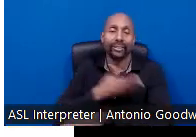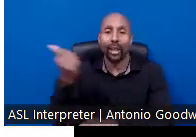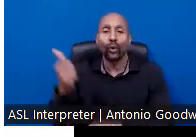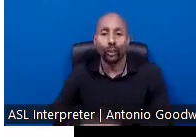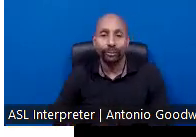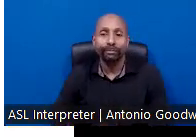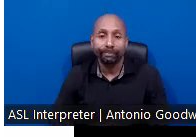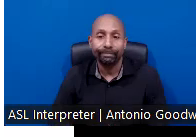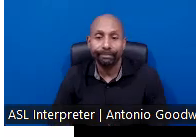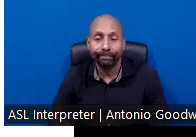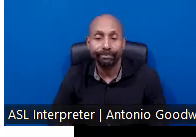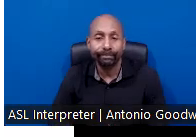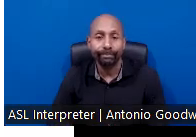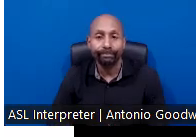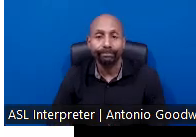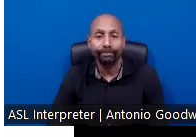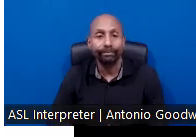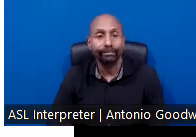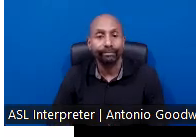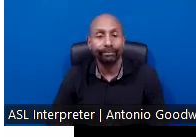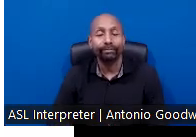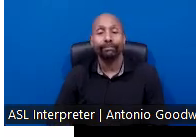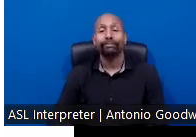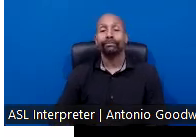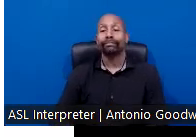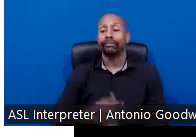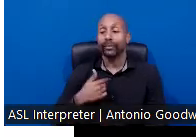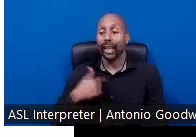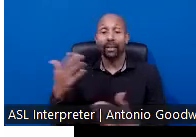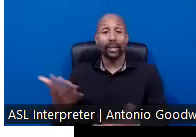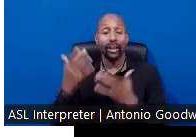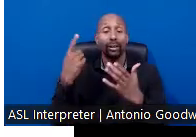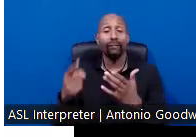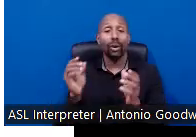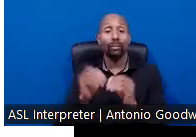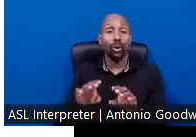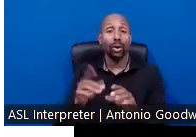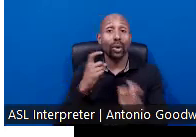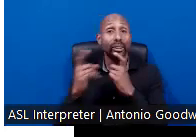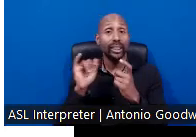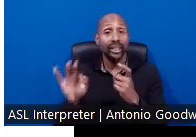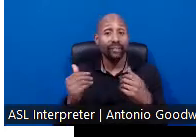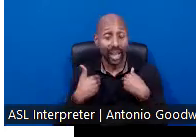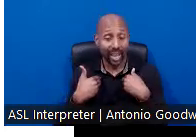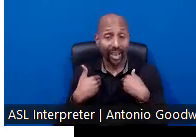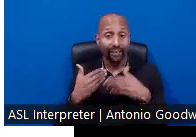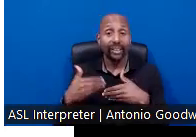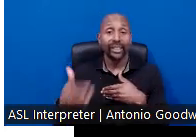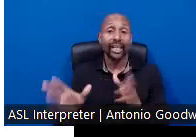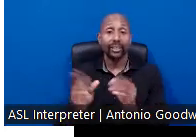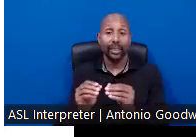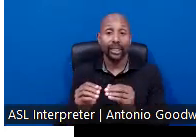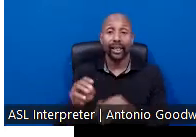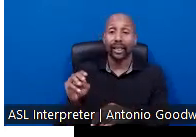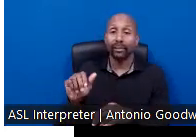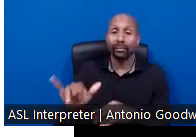Yeah. And with that, my friends, I'll be around for some questions. The next meeting is going to be the end